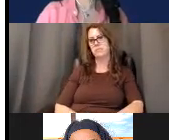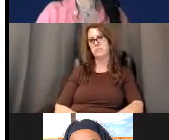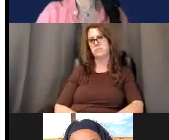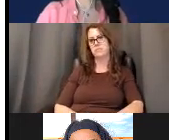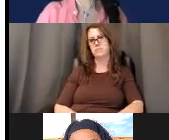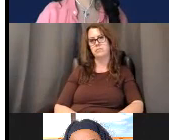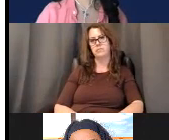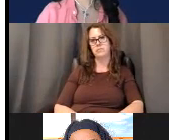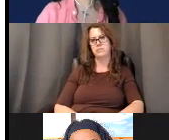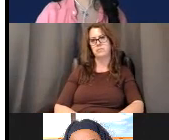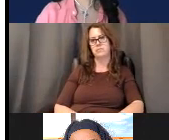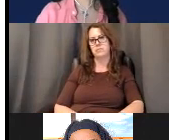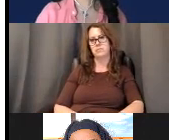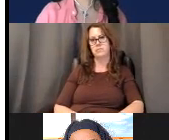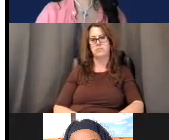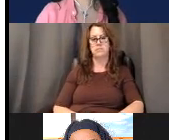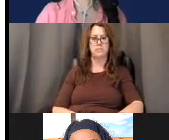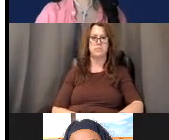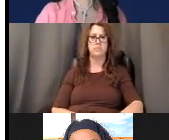And we can go to the next.